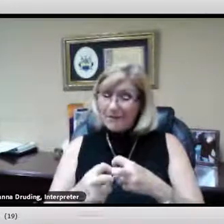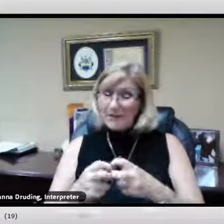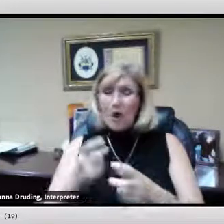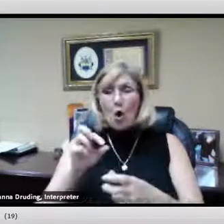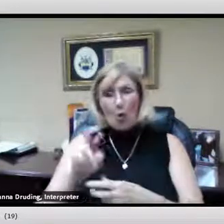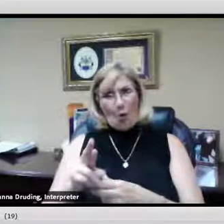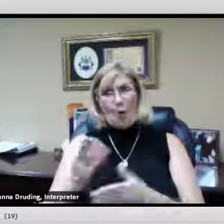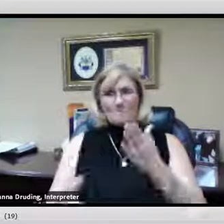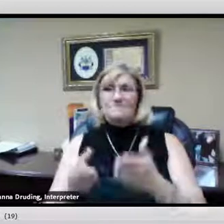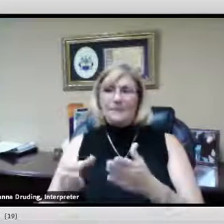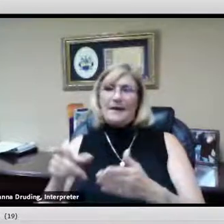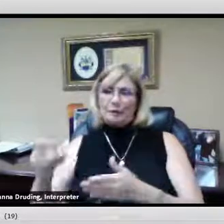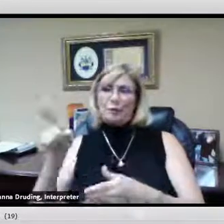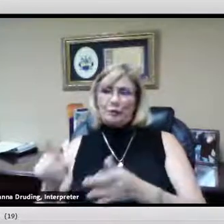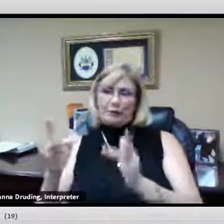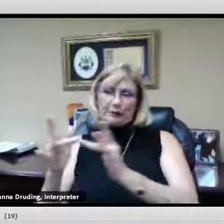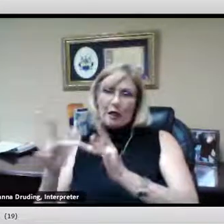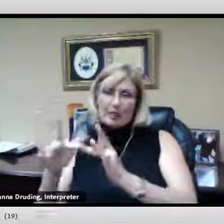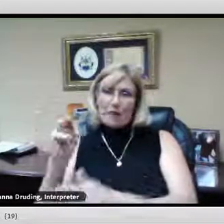have to contact Microsoft about.